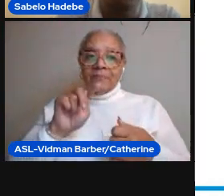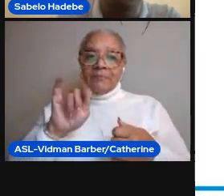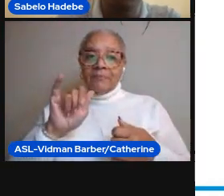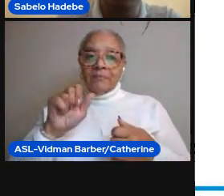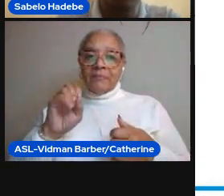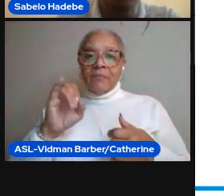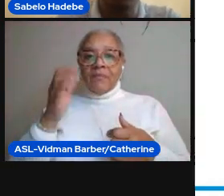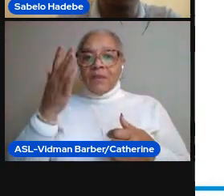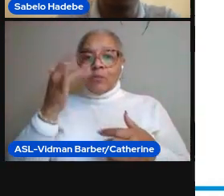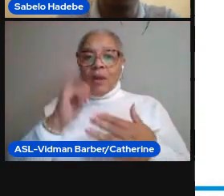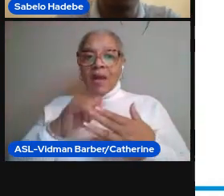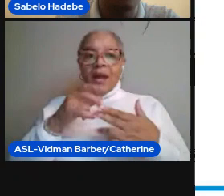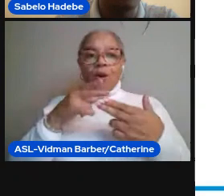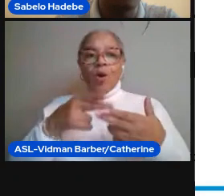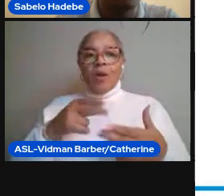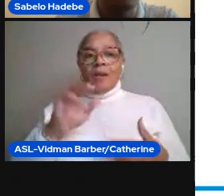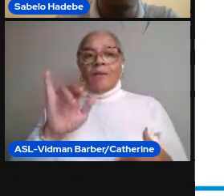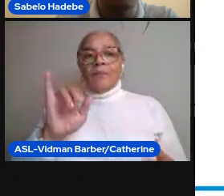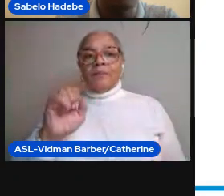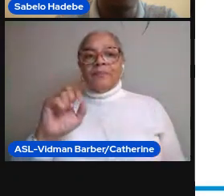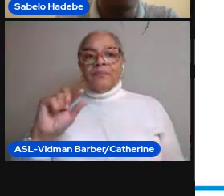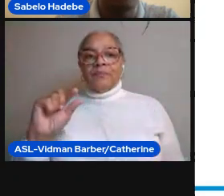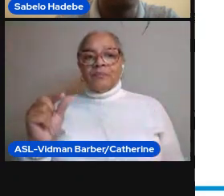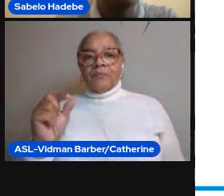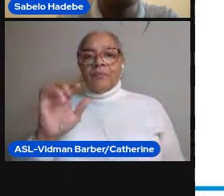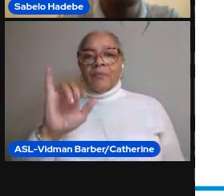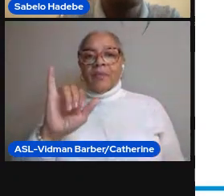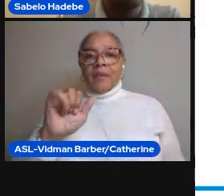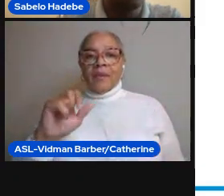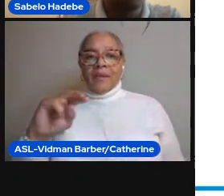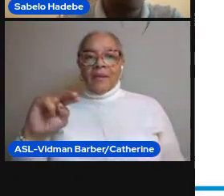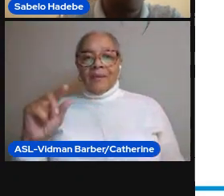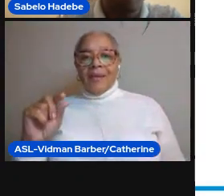and you'll understand why I said that.